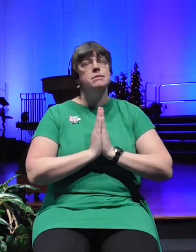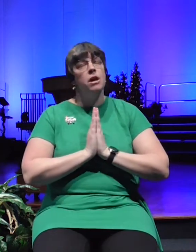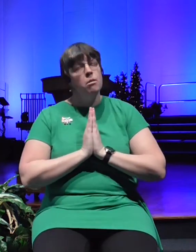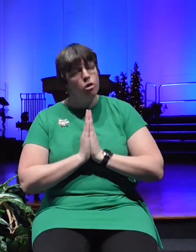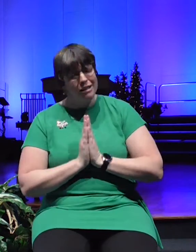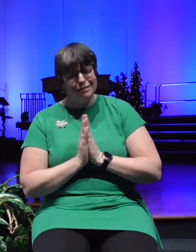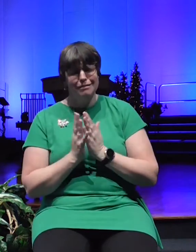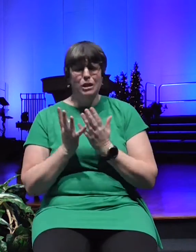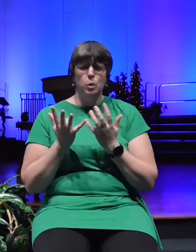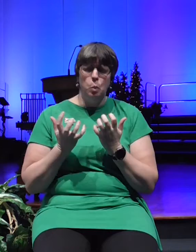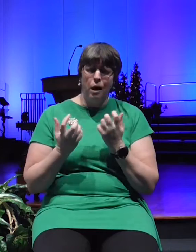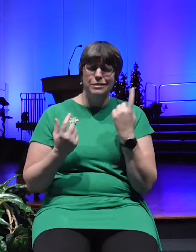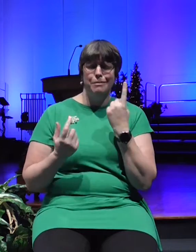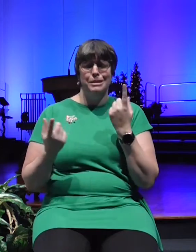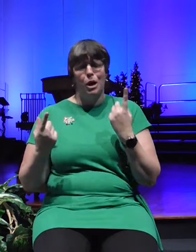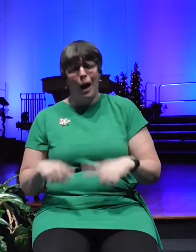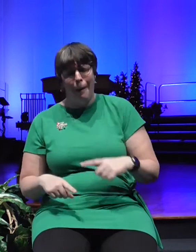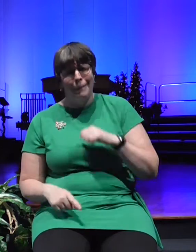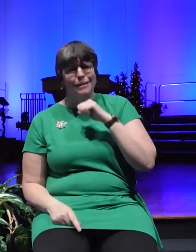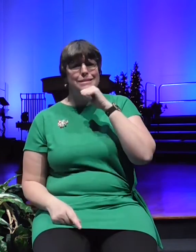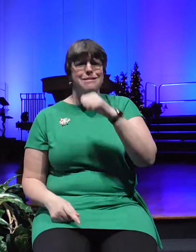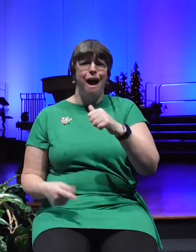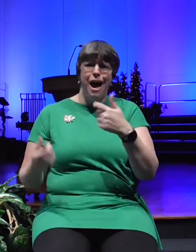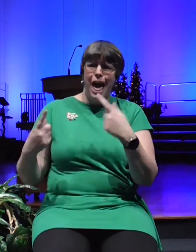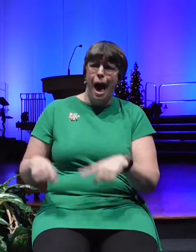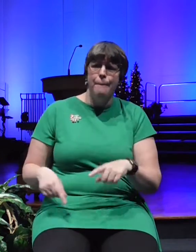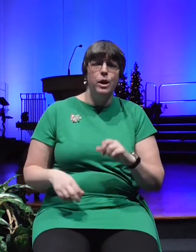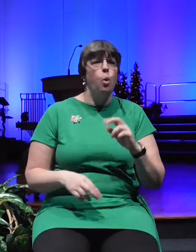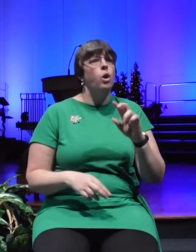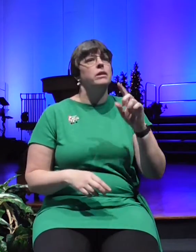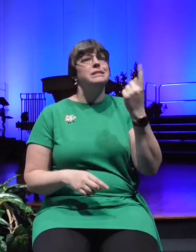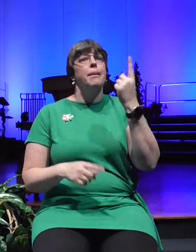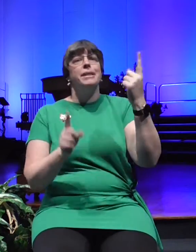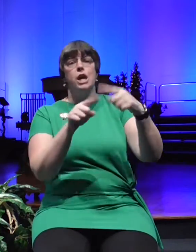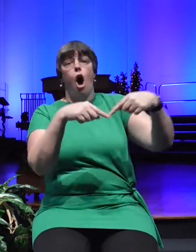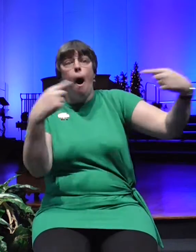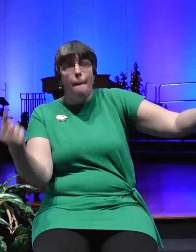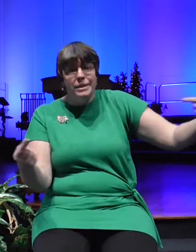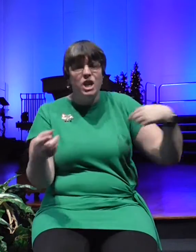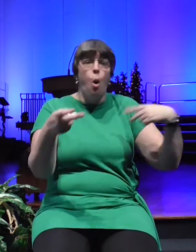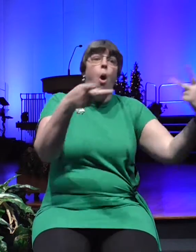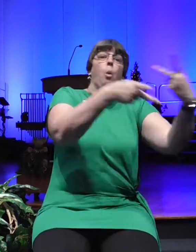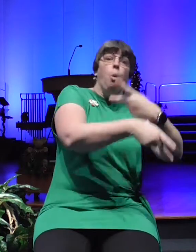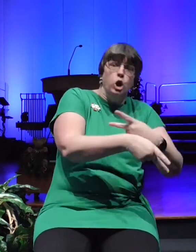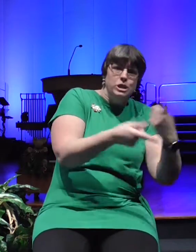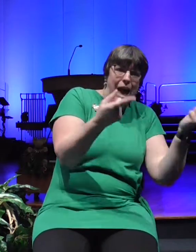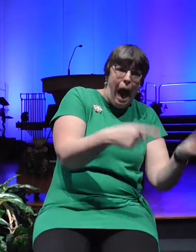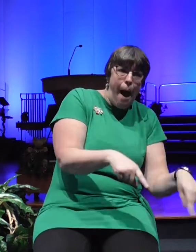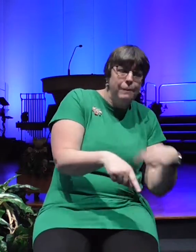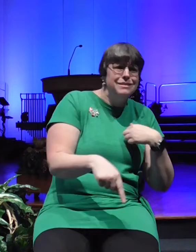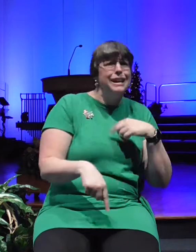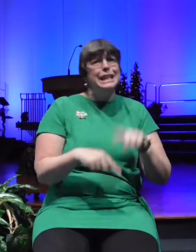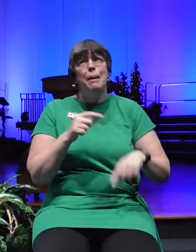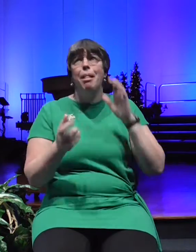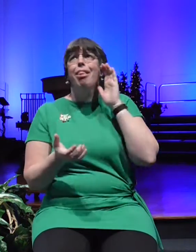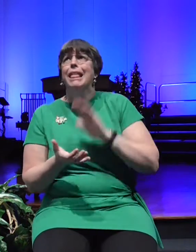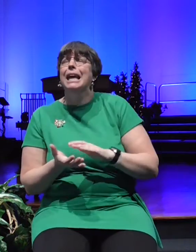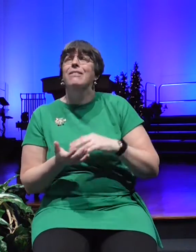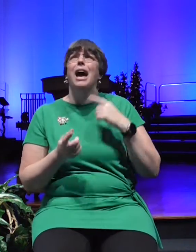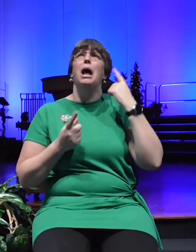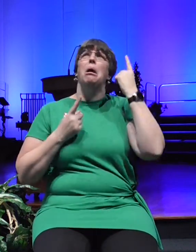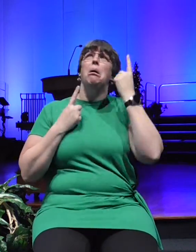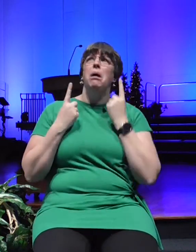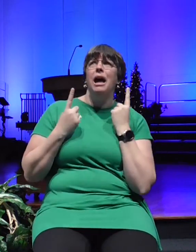happening and things aren't happening or something the opposite happens or something worse happens and I can't believe it and I wonder.